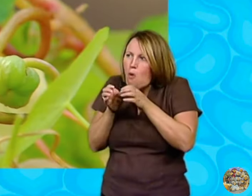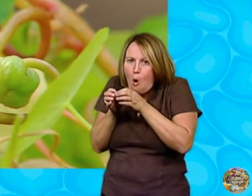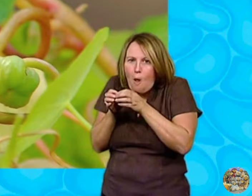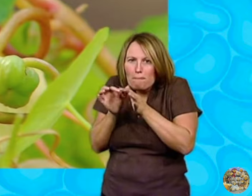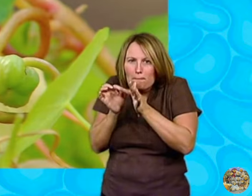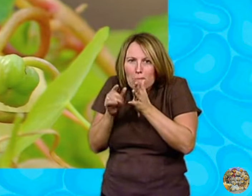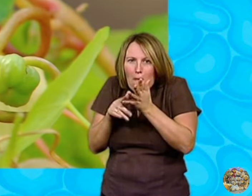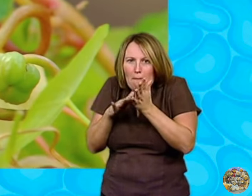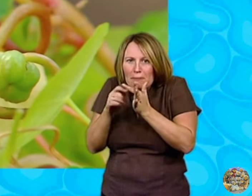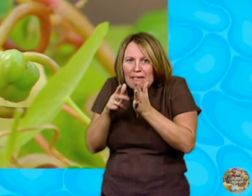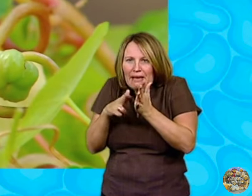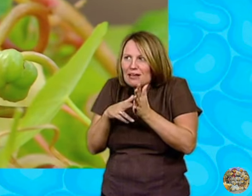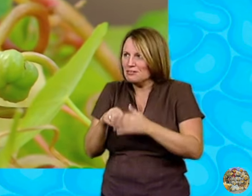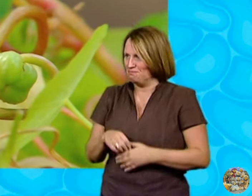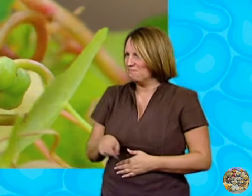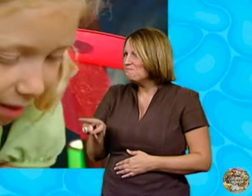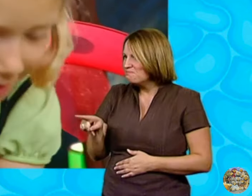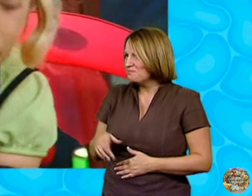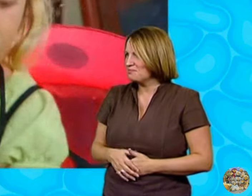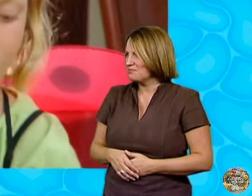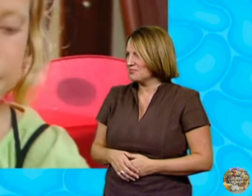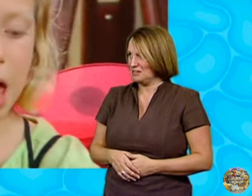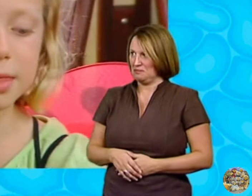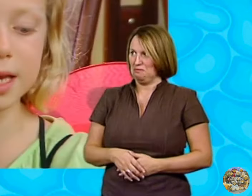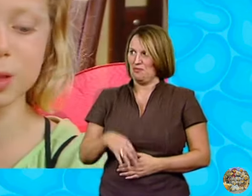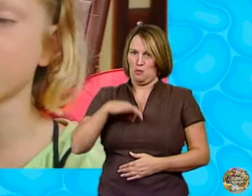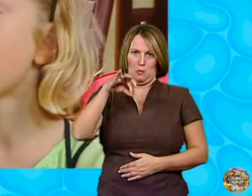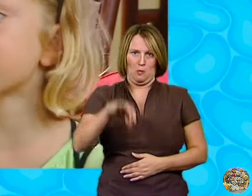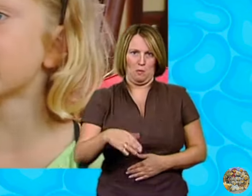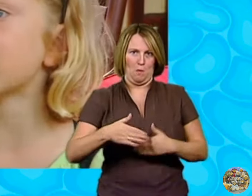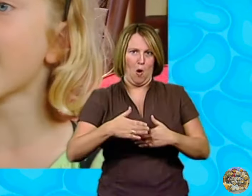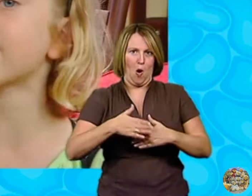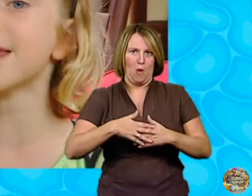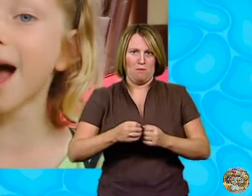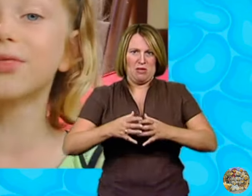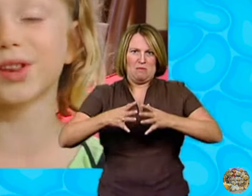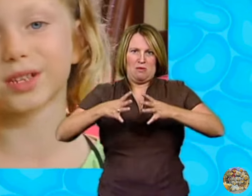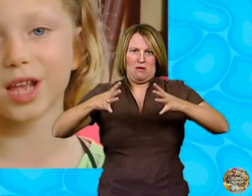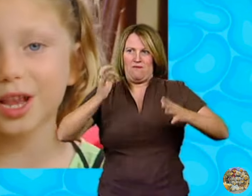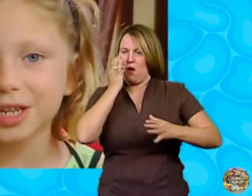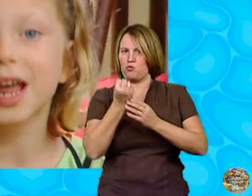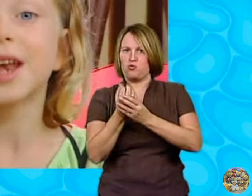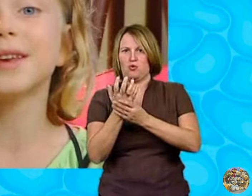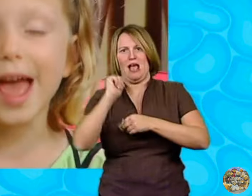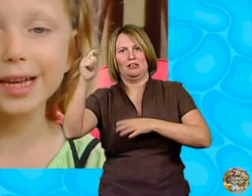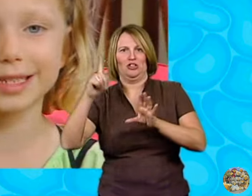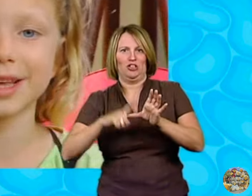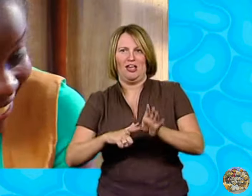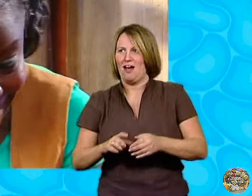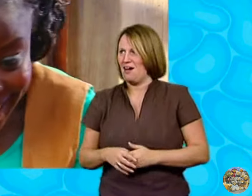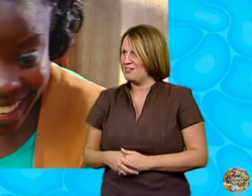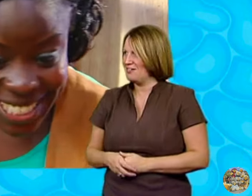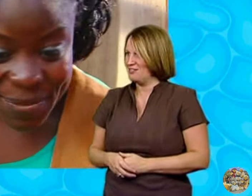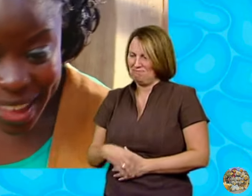bits. Oh, a mini pumpkin. Now I'll plant this one and then I'll have another nasturtium next